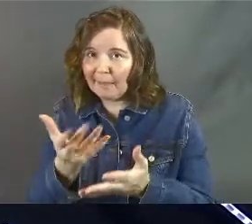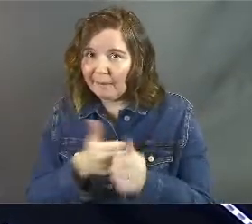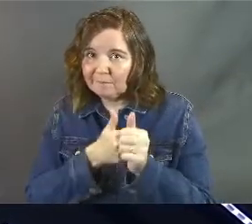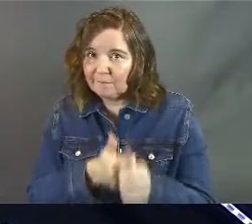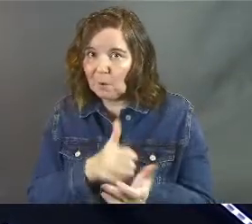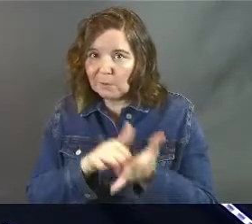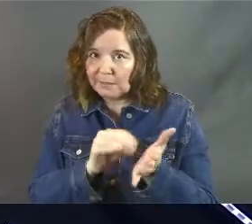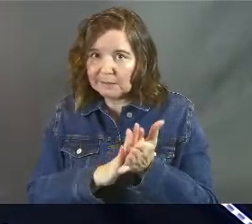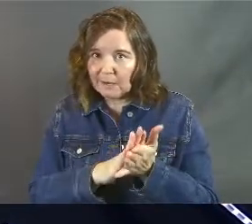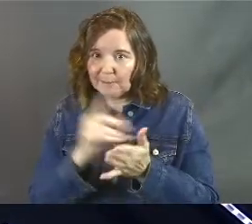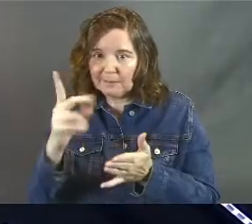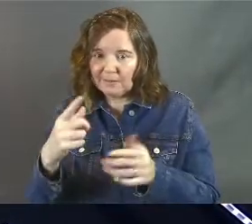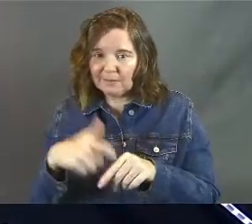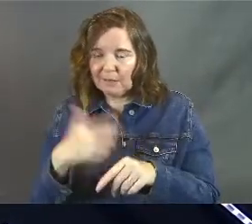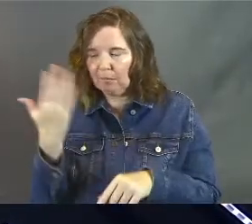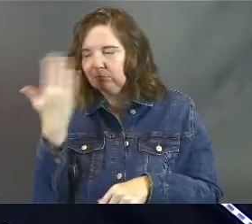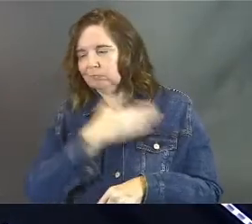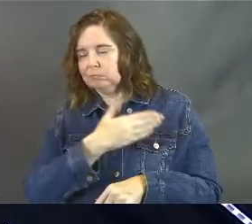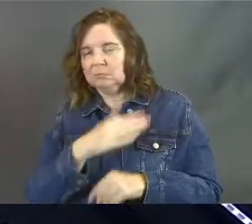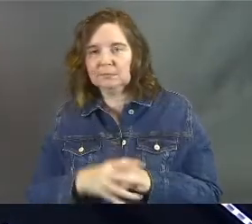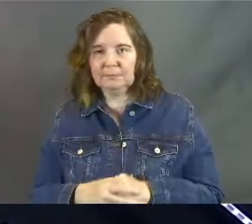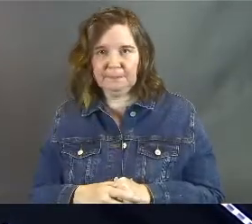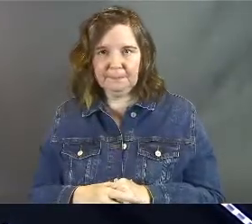truth in that document at the time in this country.